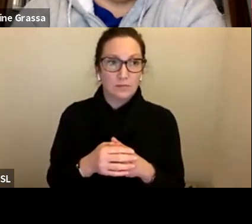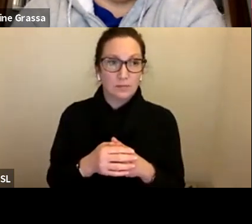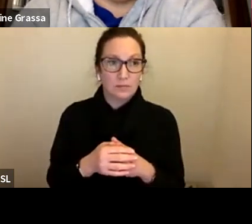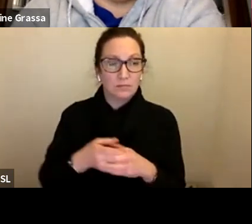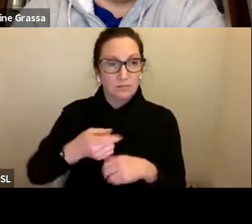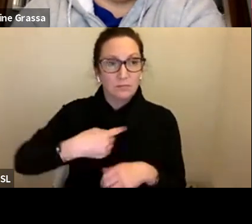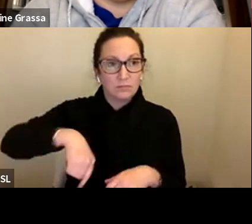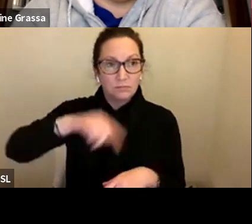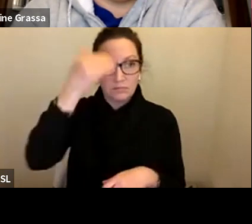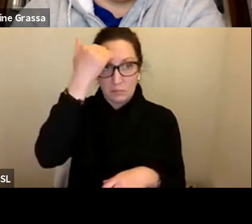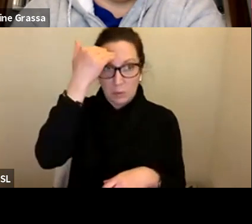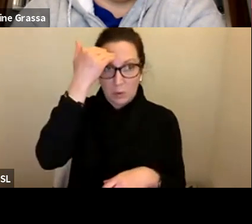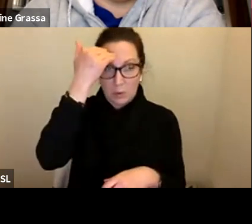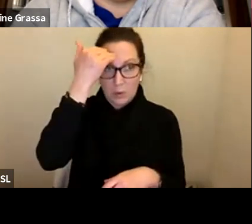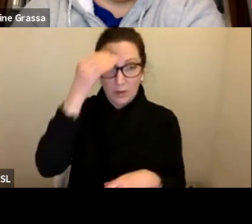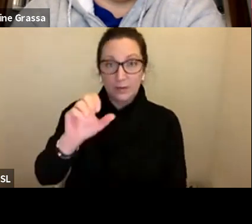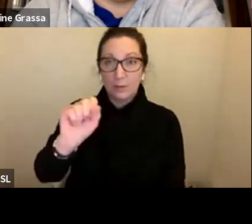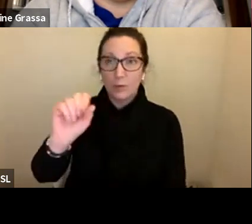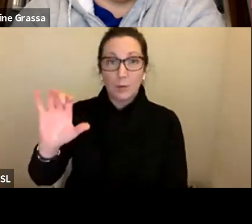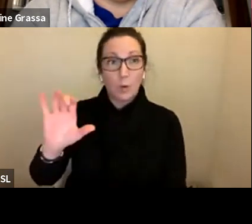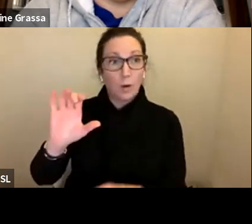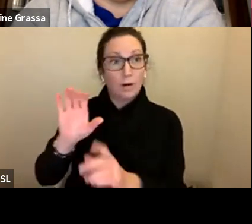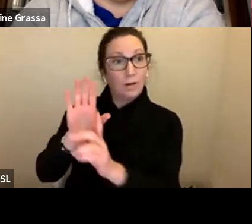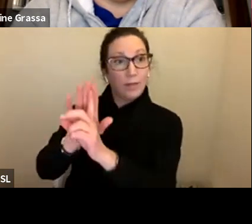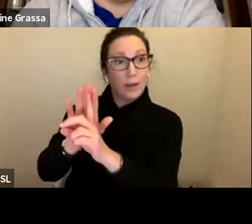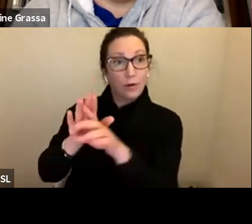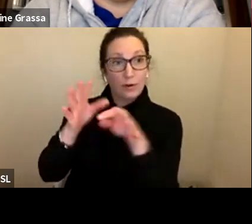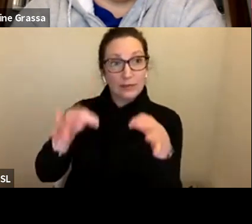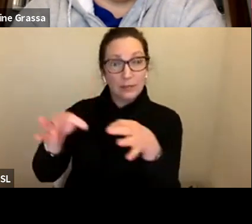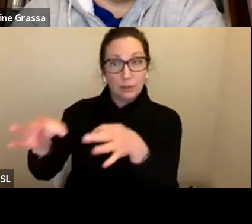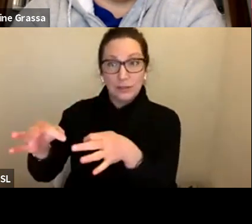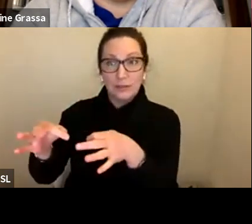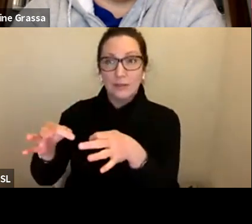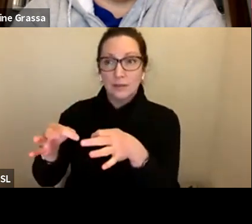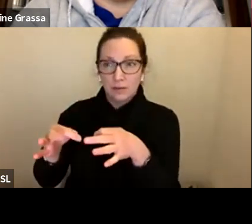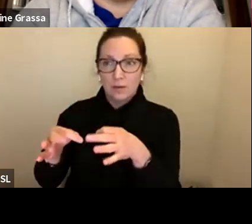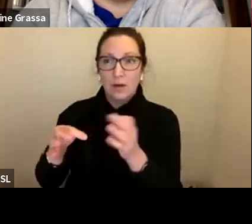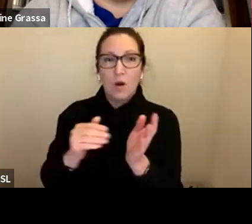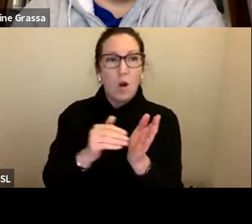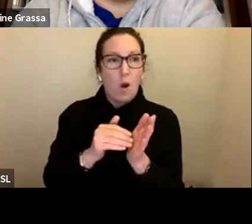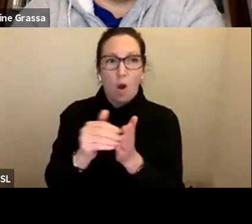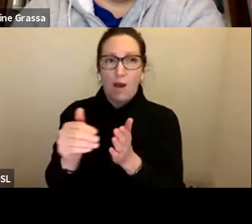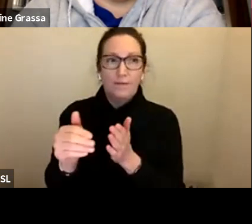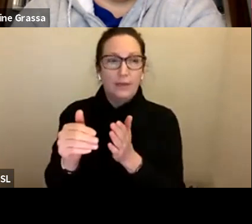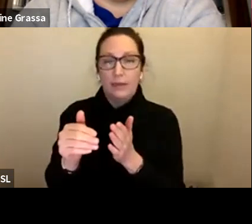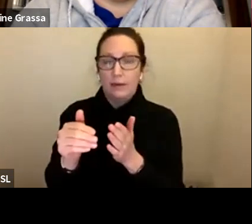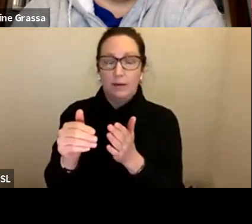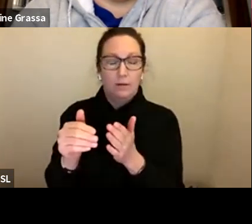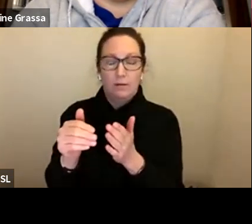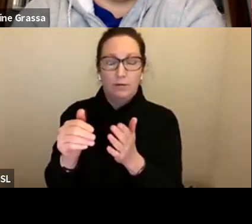the decisions at the Supreme Court are oftentimes pendulous. they